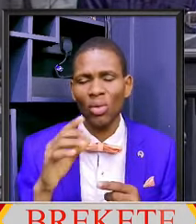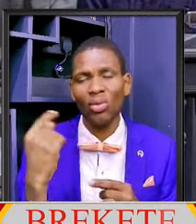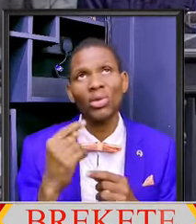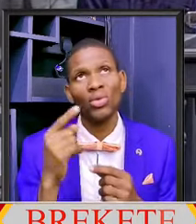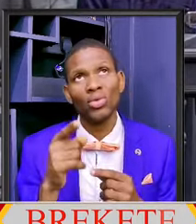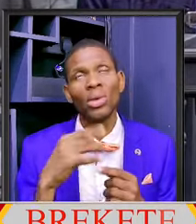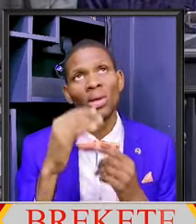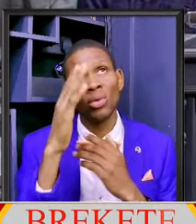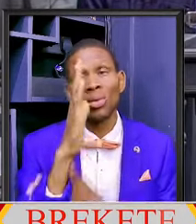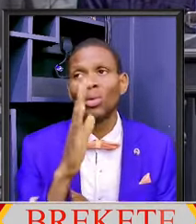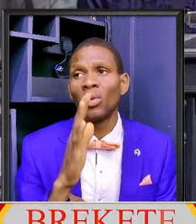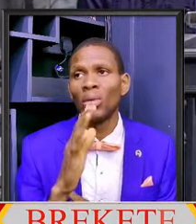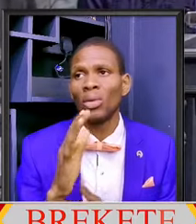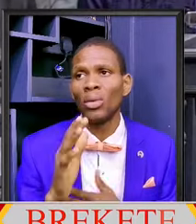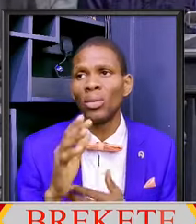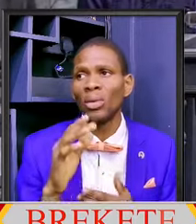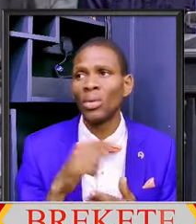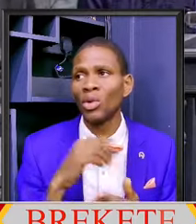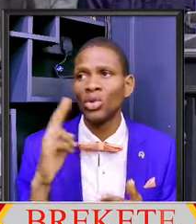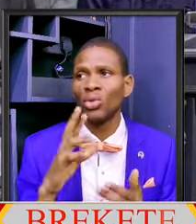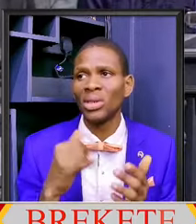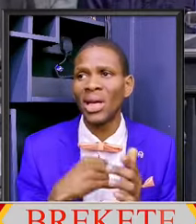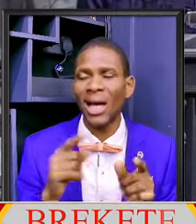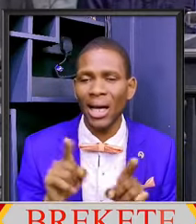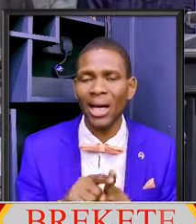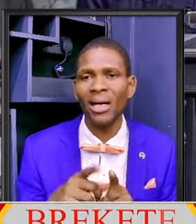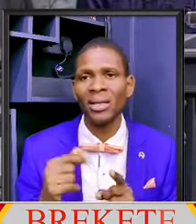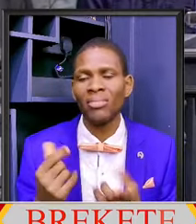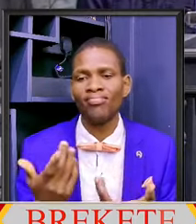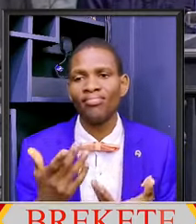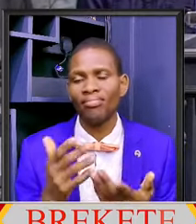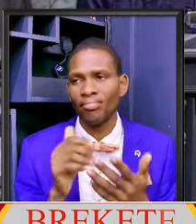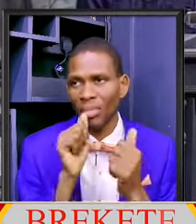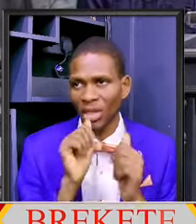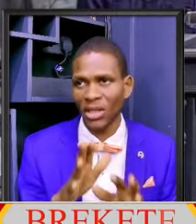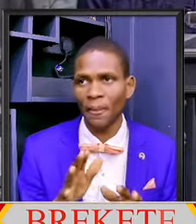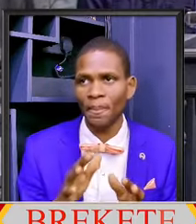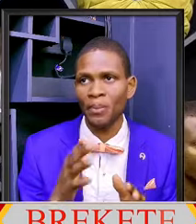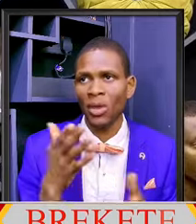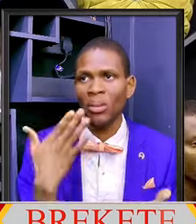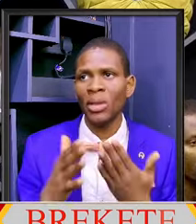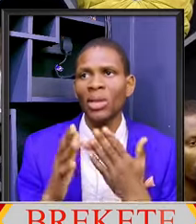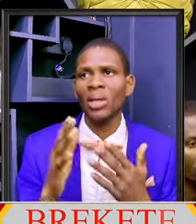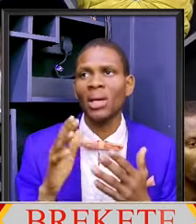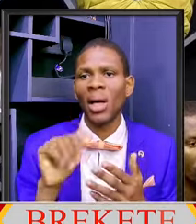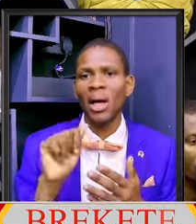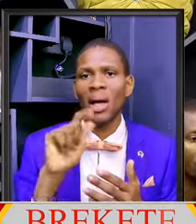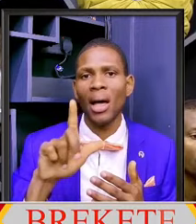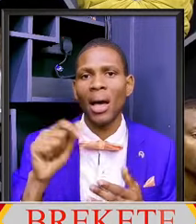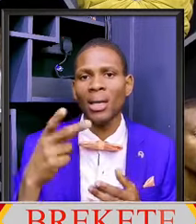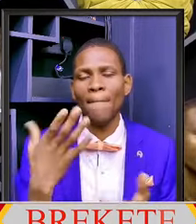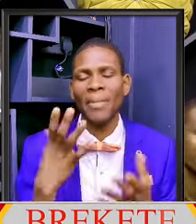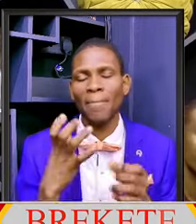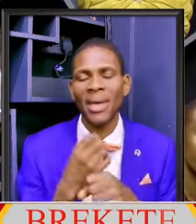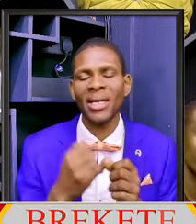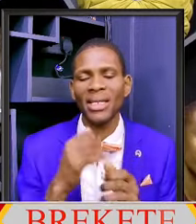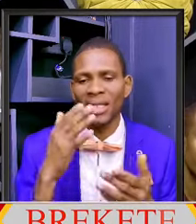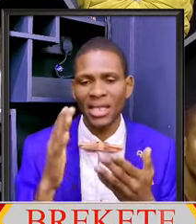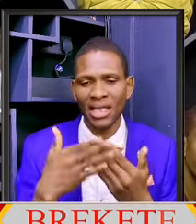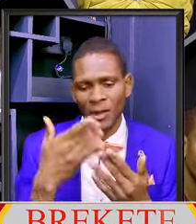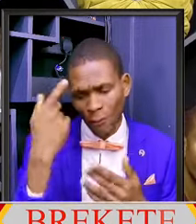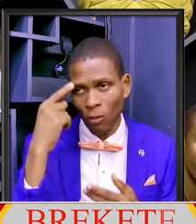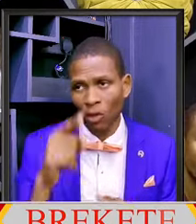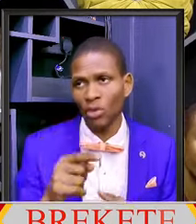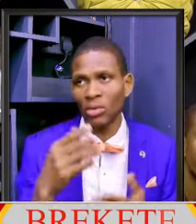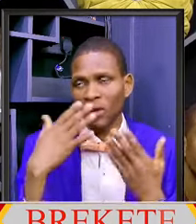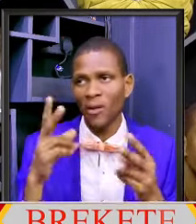you and God. We use this as a tawassul. May Allah make it easy for you. Amin ya